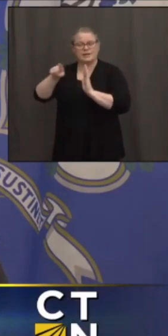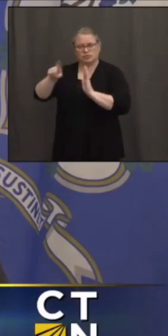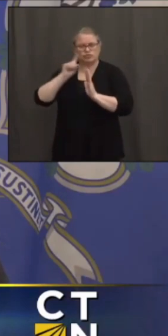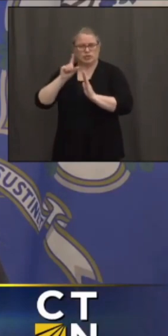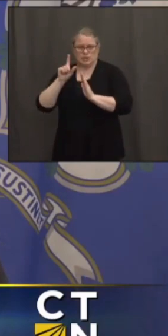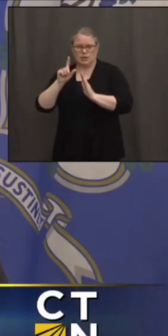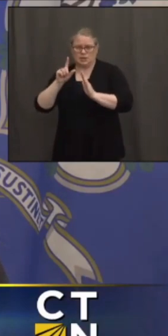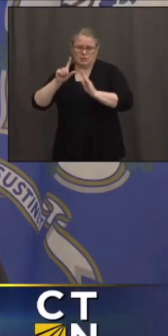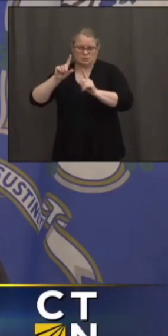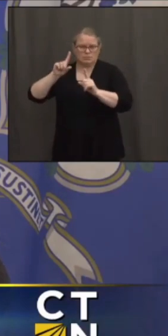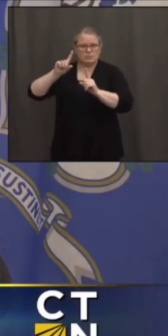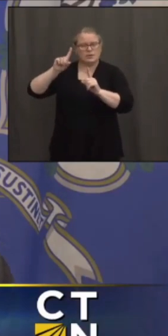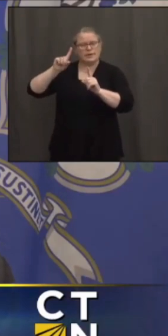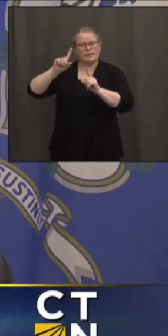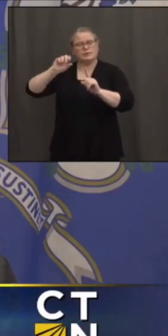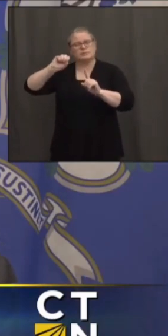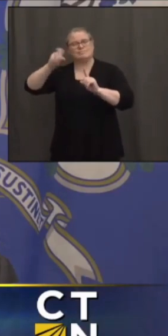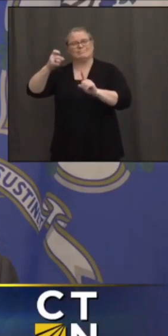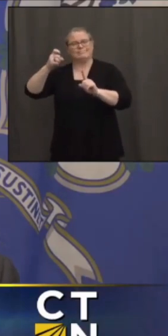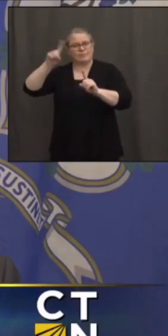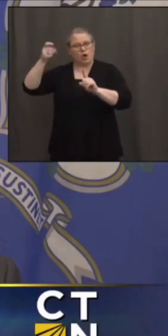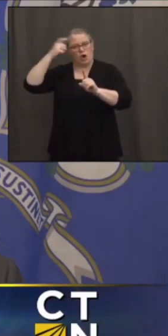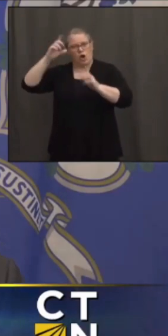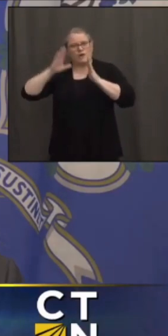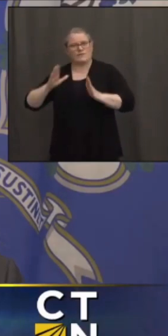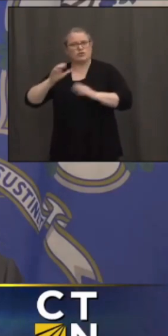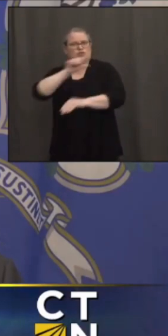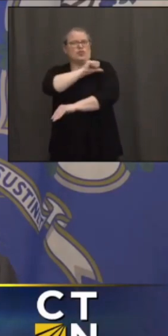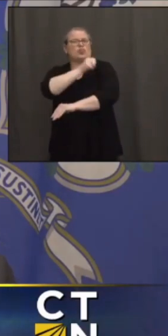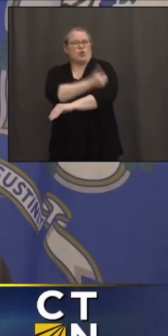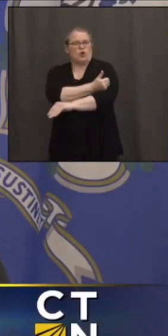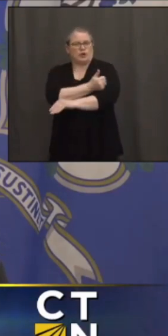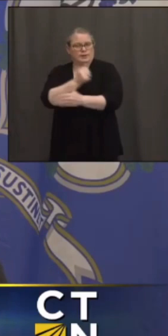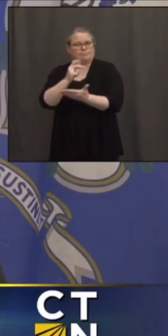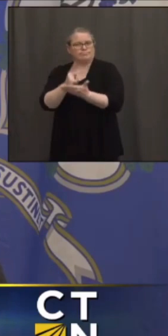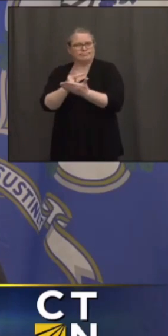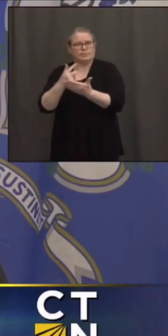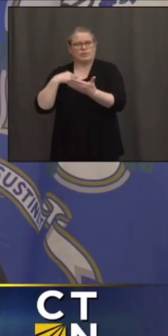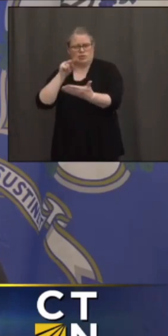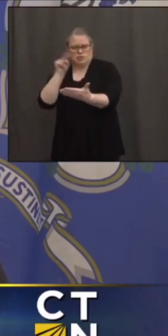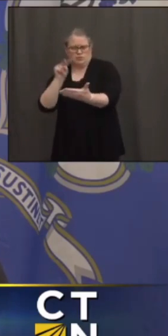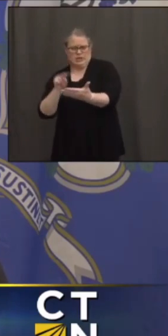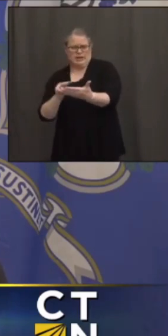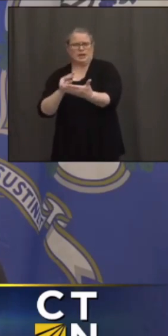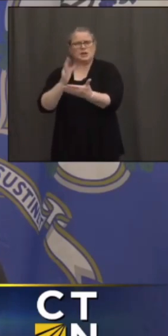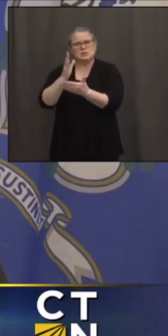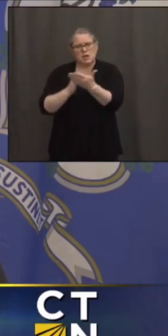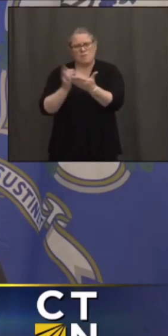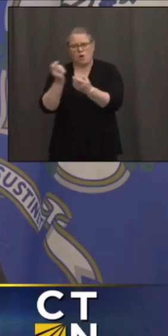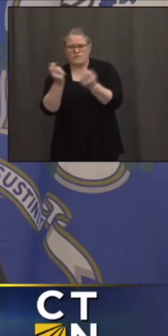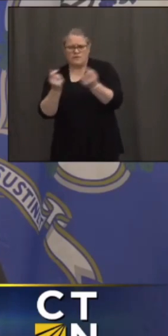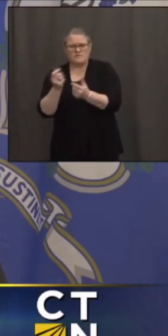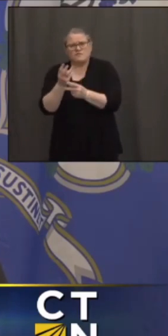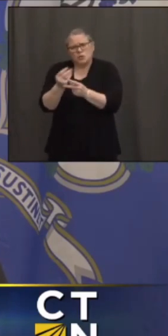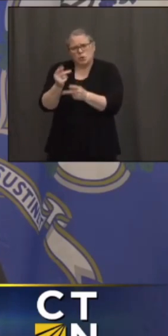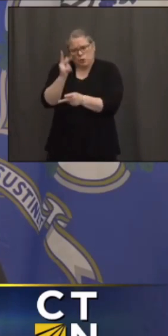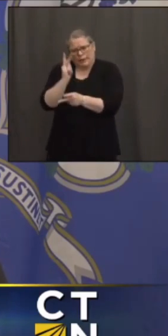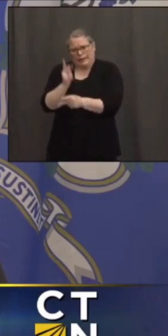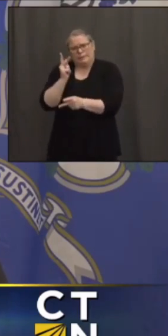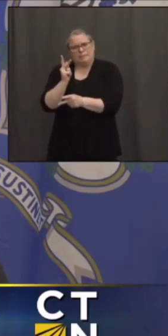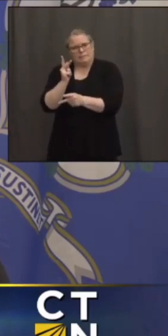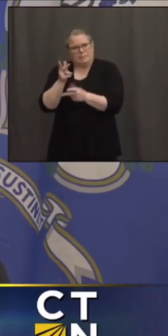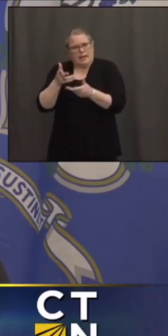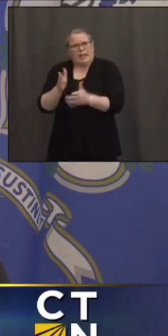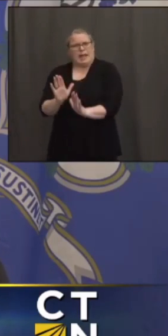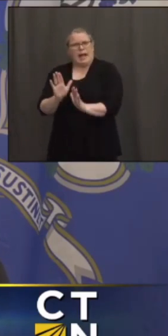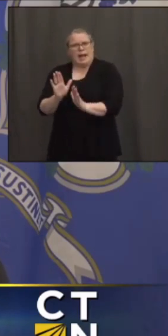maybe with some recommendations or hopefully an agreement to continue that on a ongoing basis, maybe month to month. Paul, anything